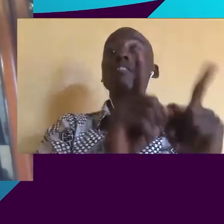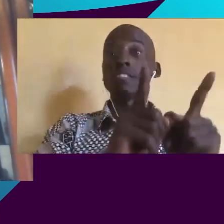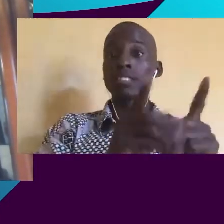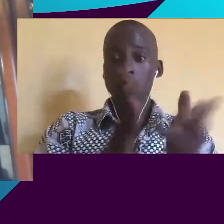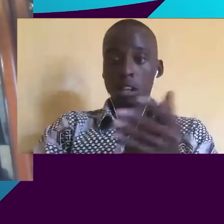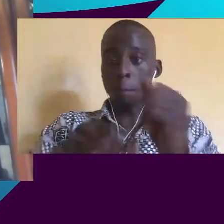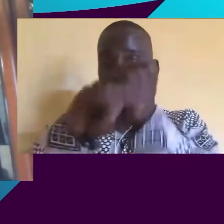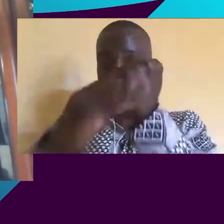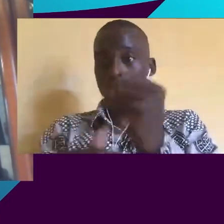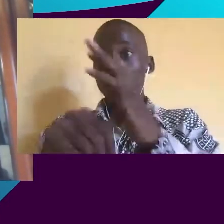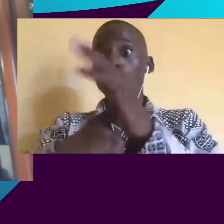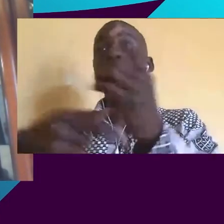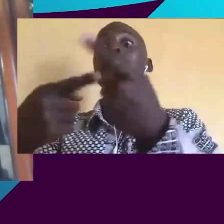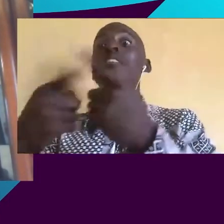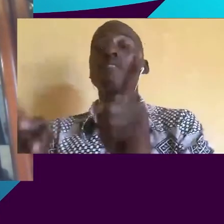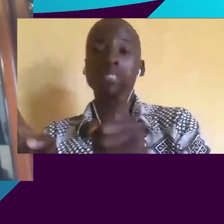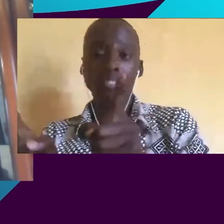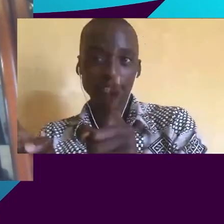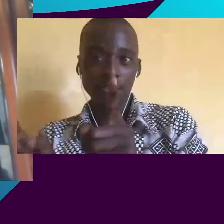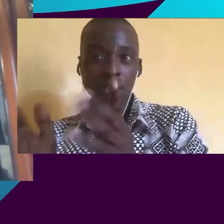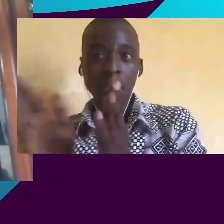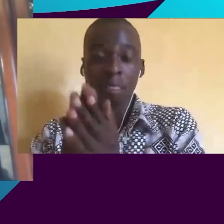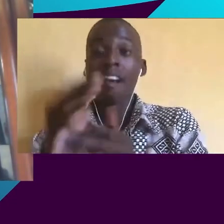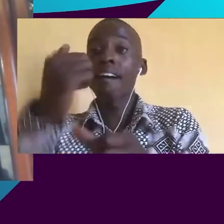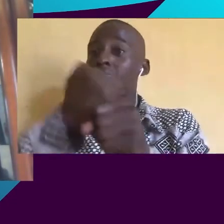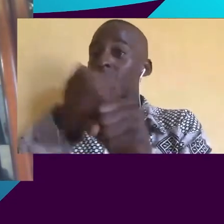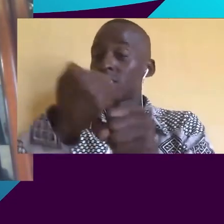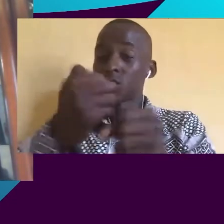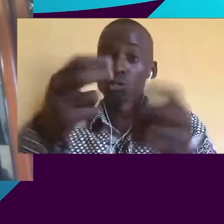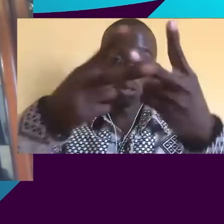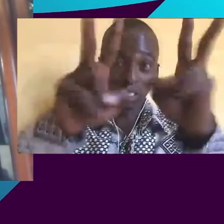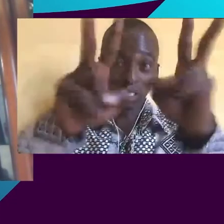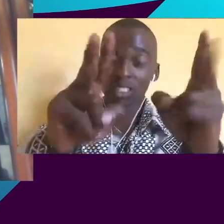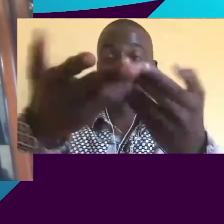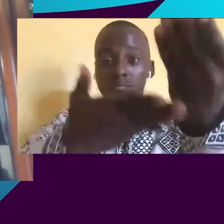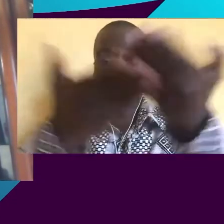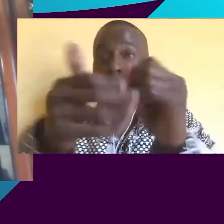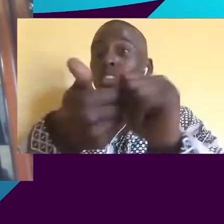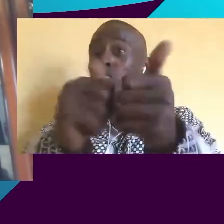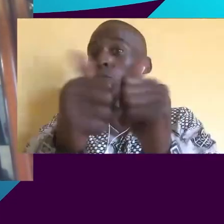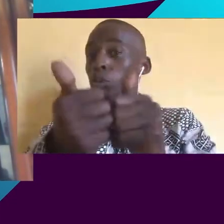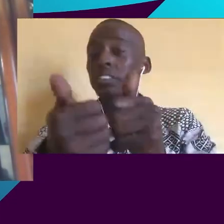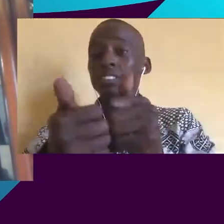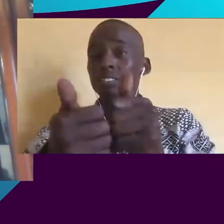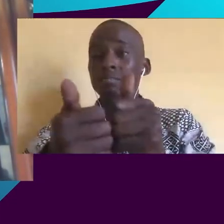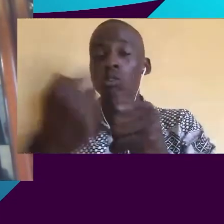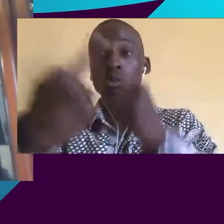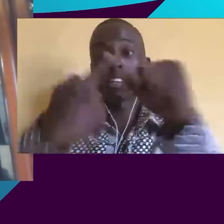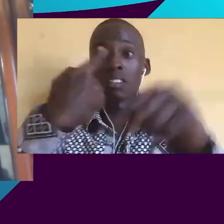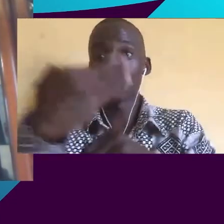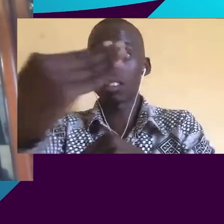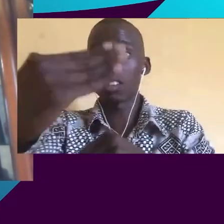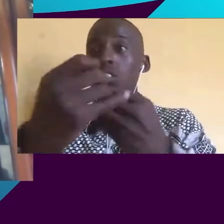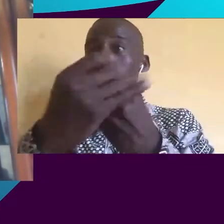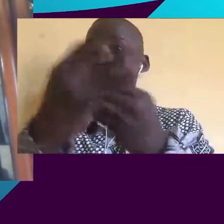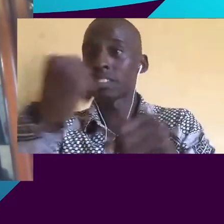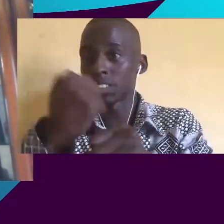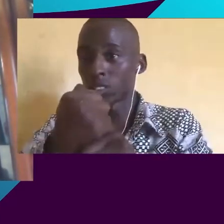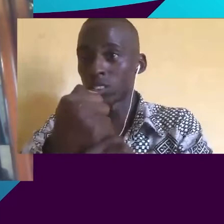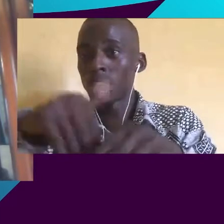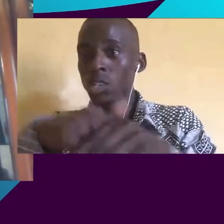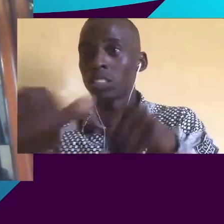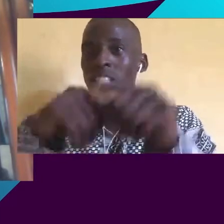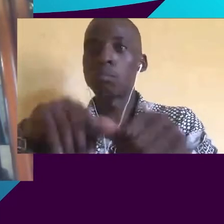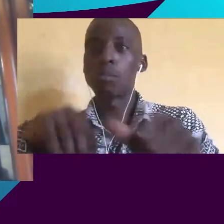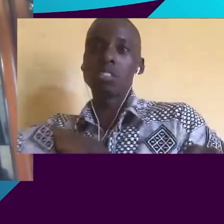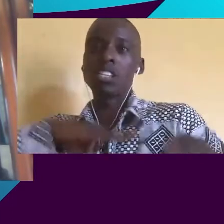different. And a girl who's going to start sports at a year four, okay, I use maybe any girl now who is about 14 and is a